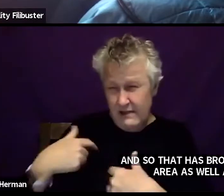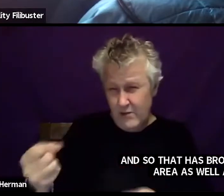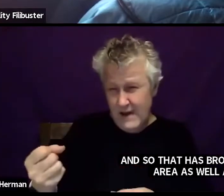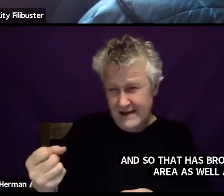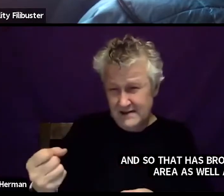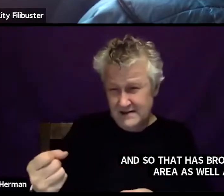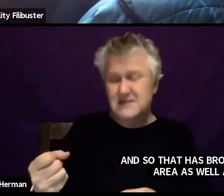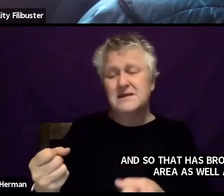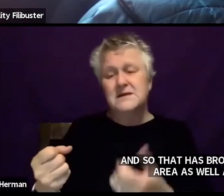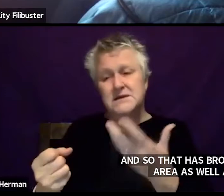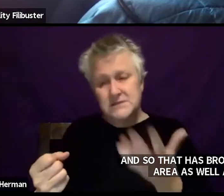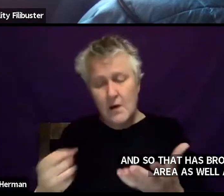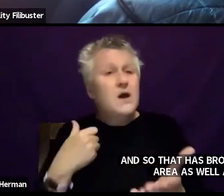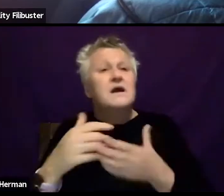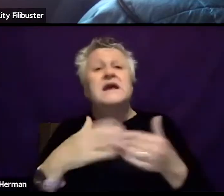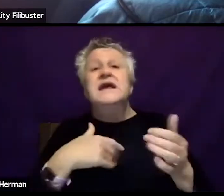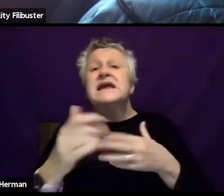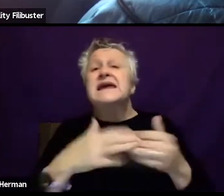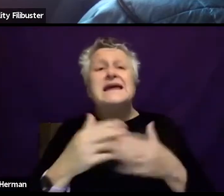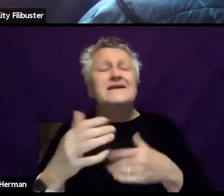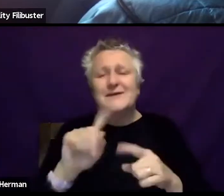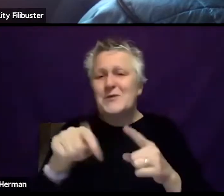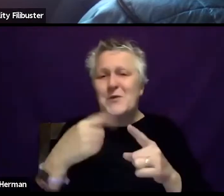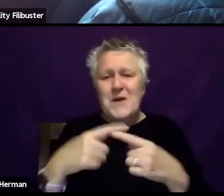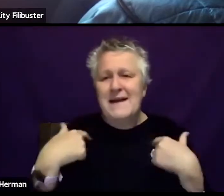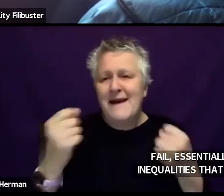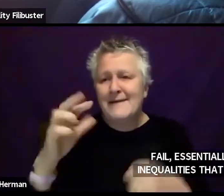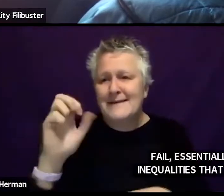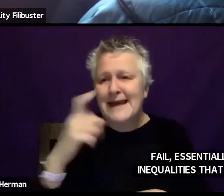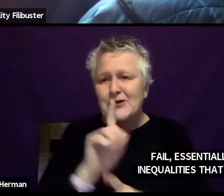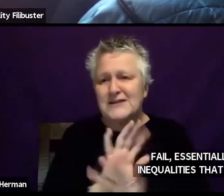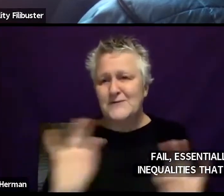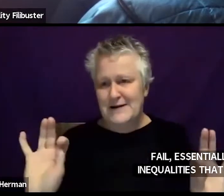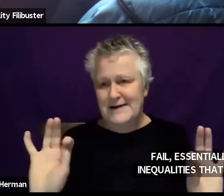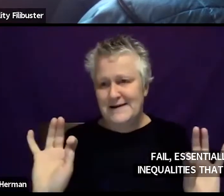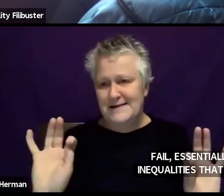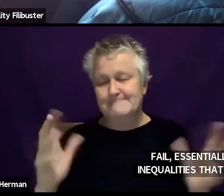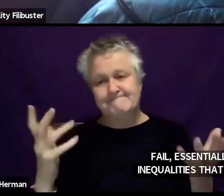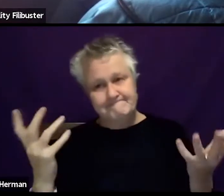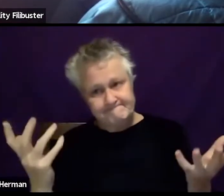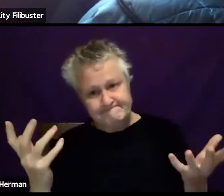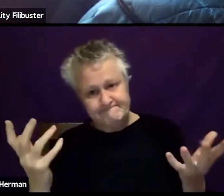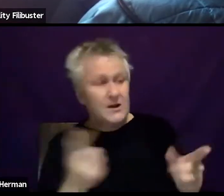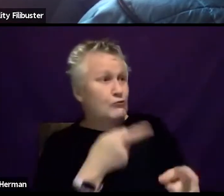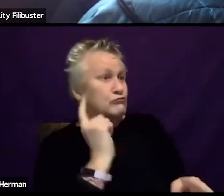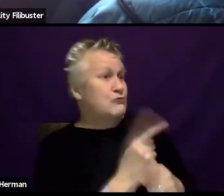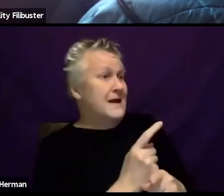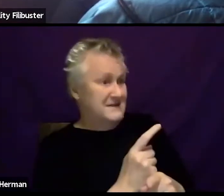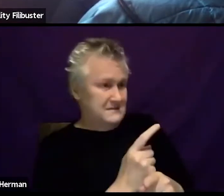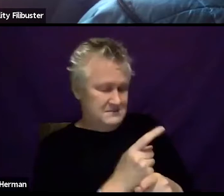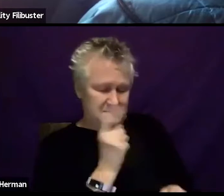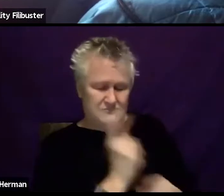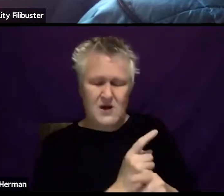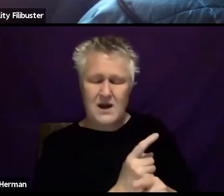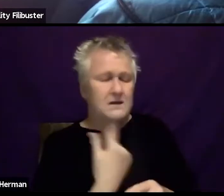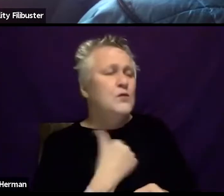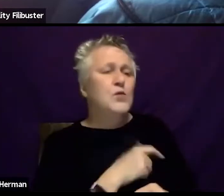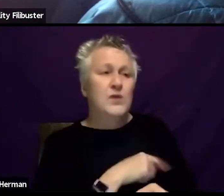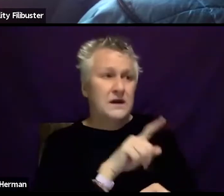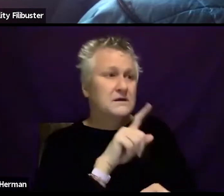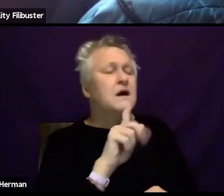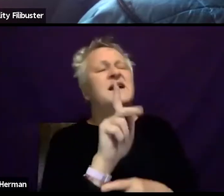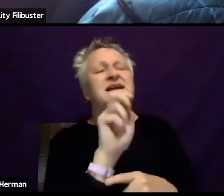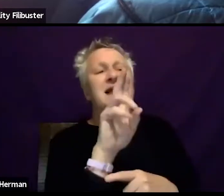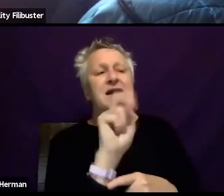experience, even when healthcare is free. Right, right. I mean, we're certainly experiencing, Karen here